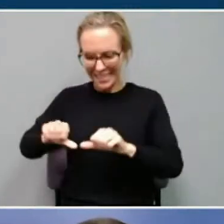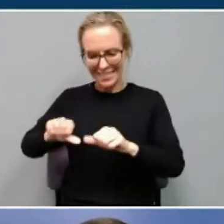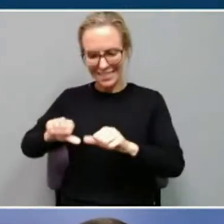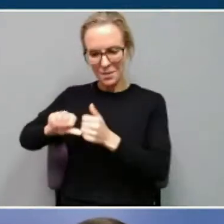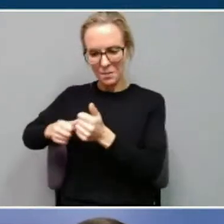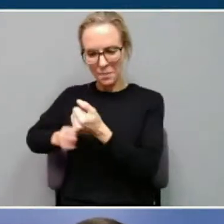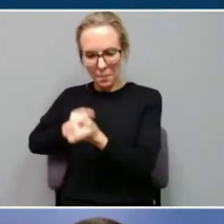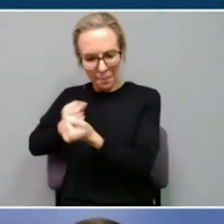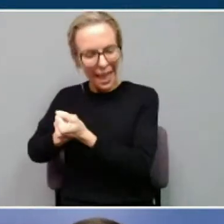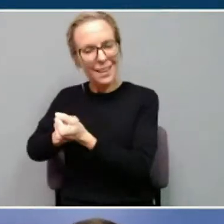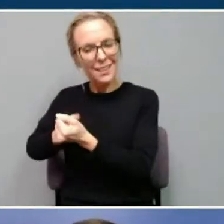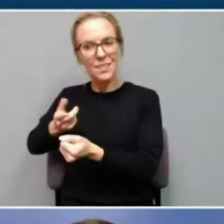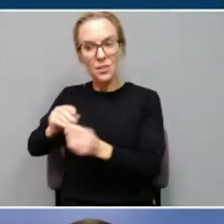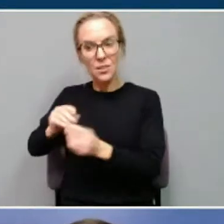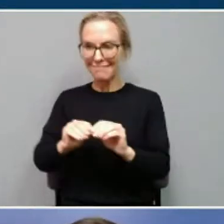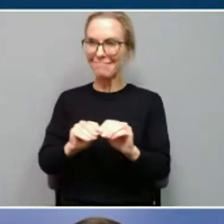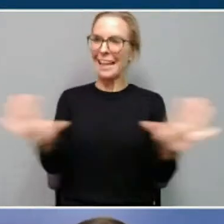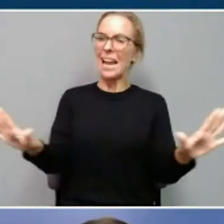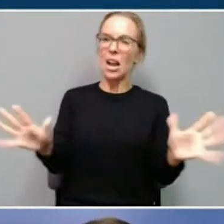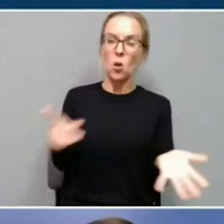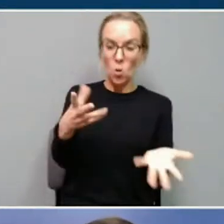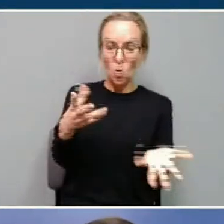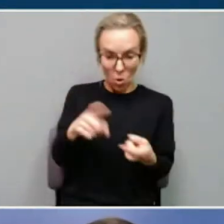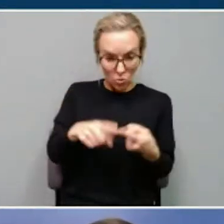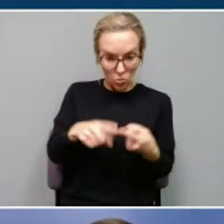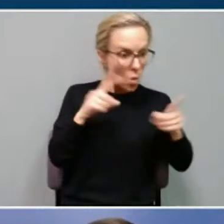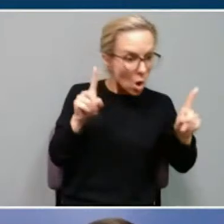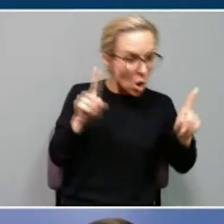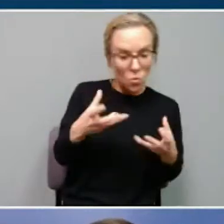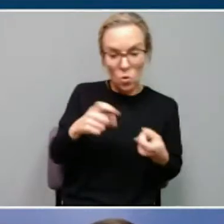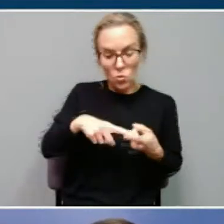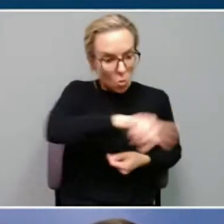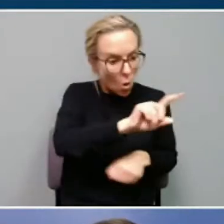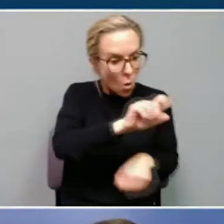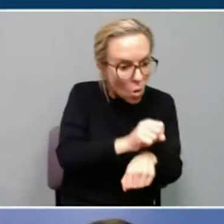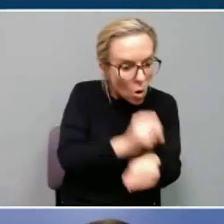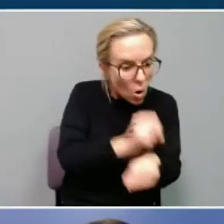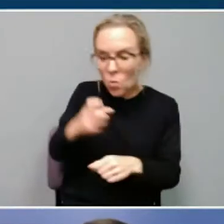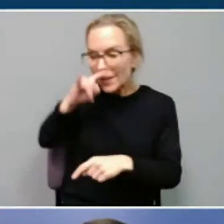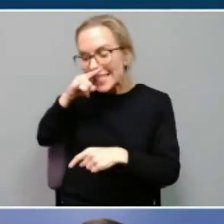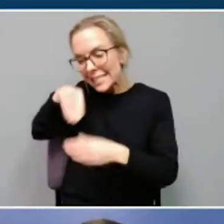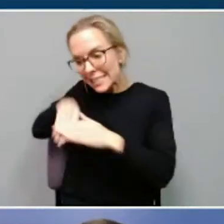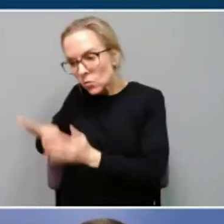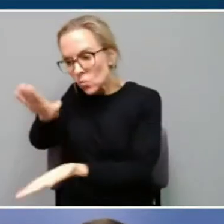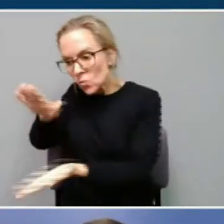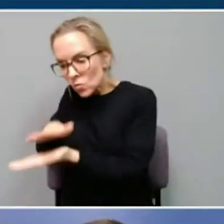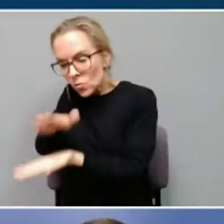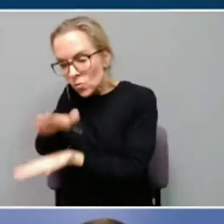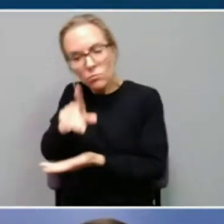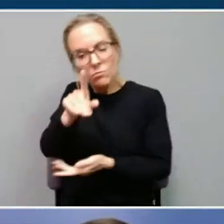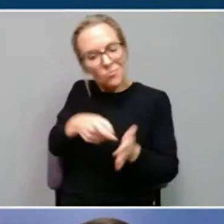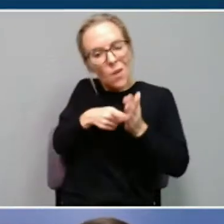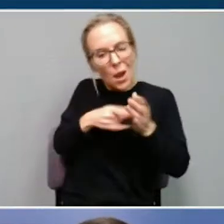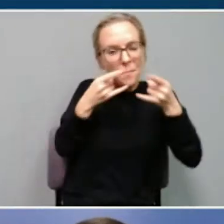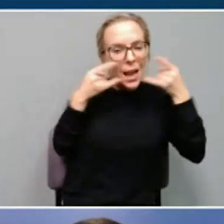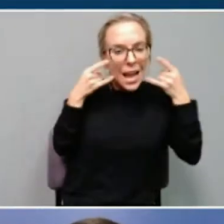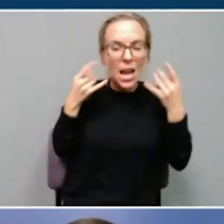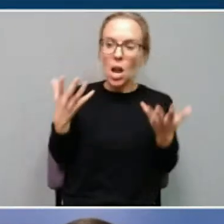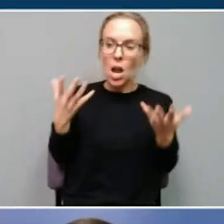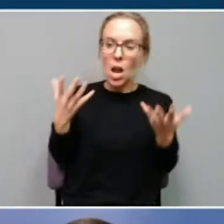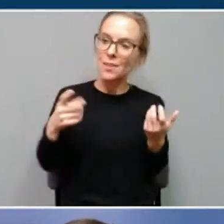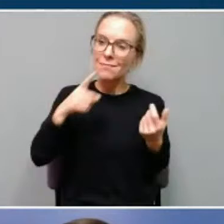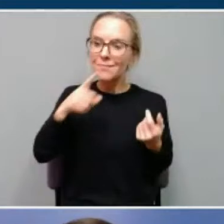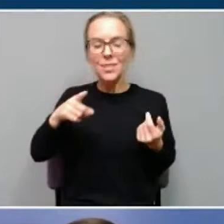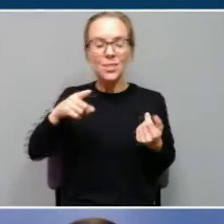If you want it to work and you want your kids in school, they got to be wearing a mask. If you want your kids to go to the world's giant chickenpox